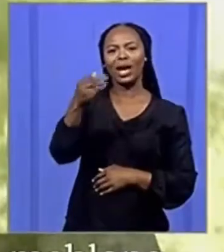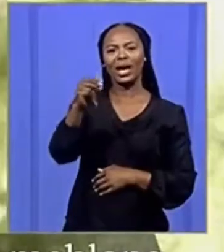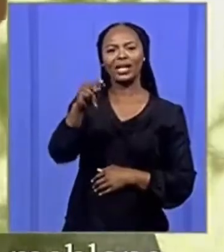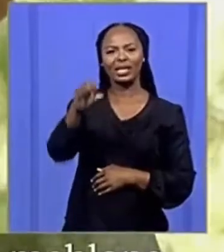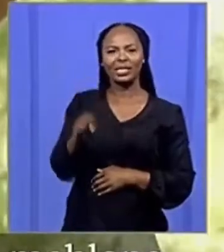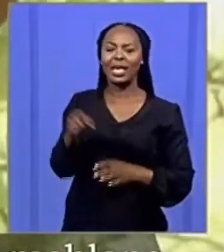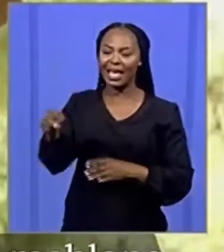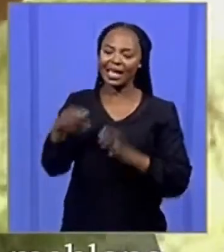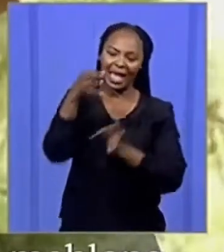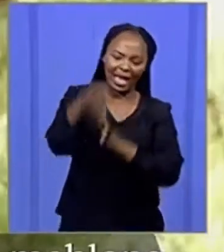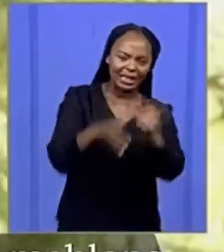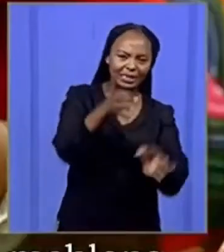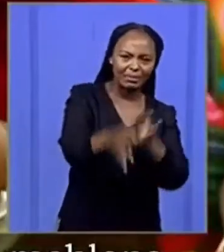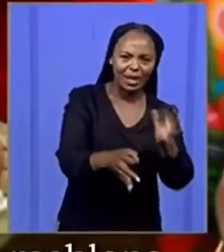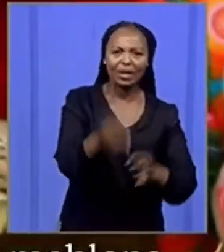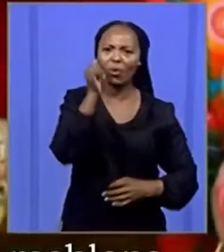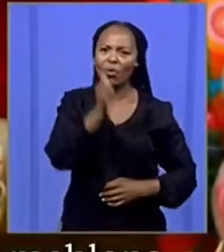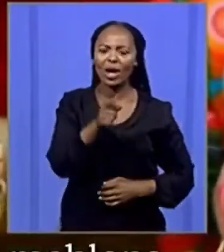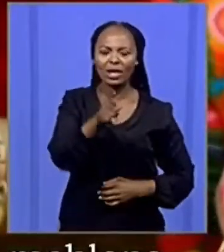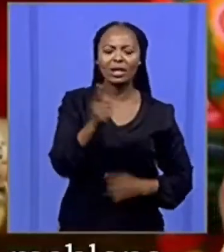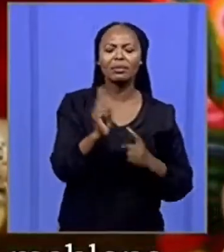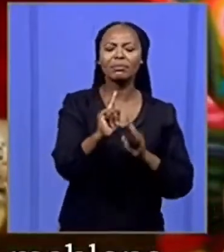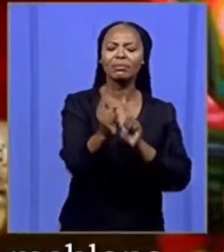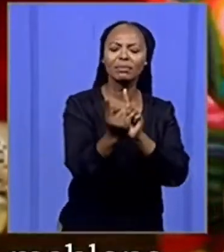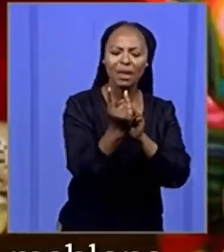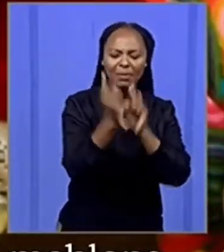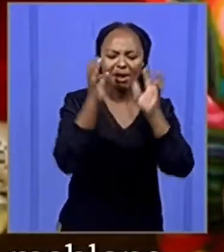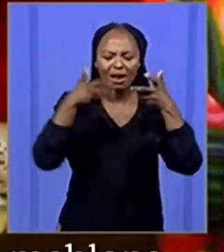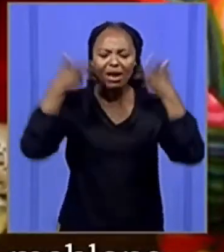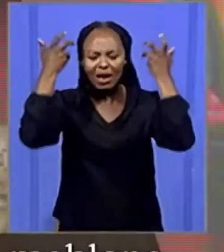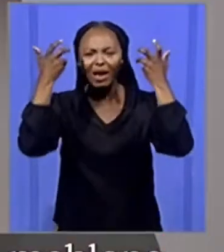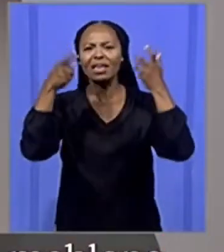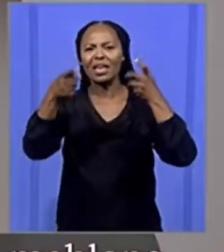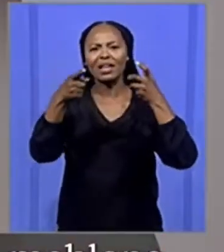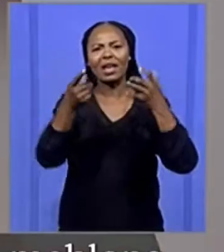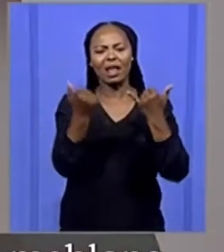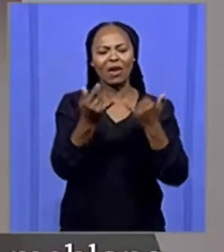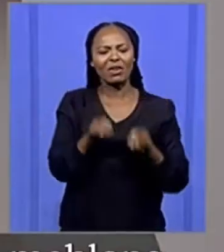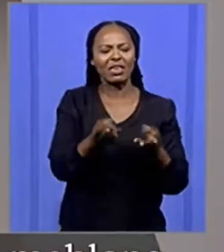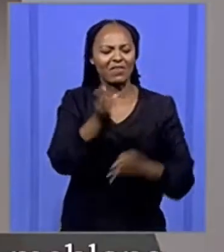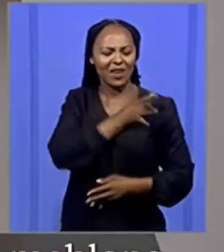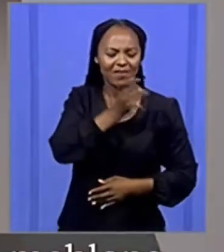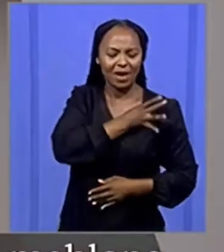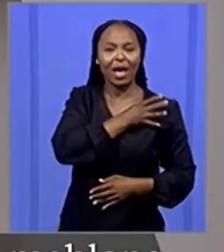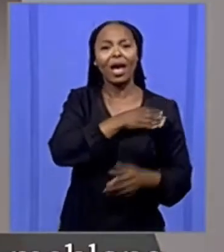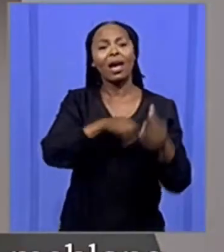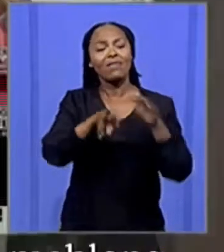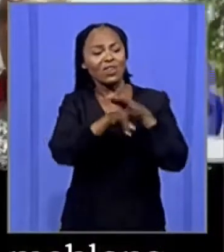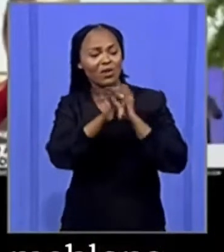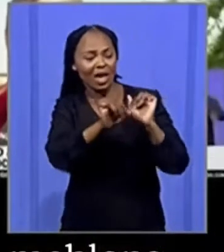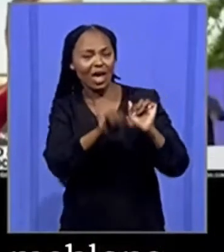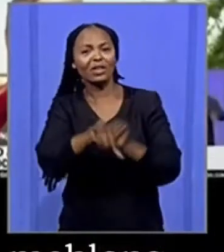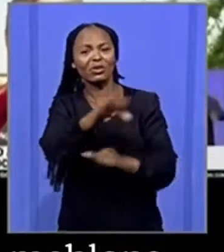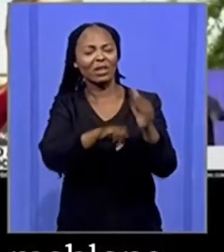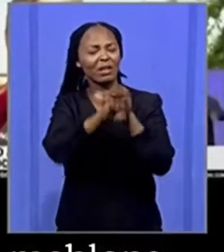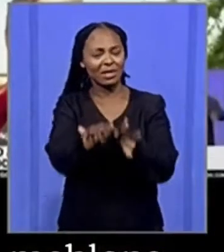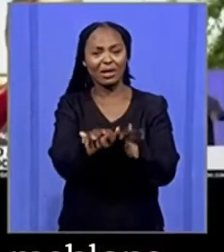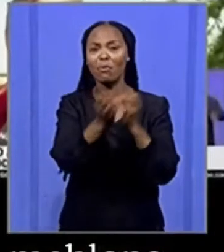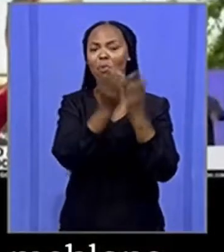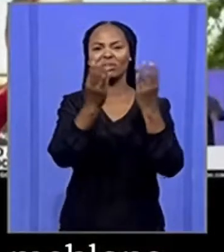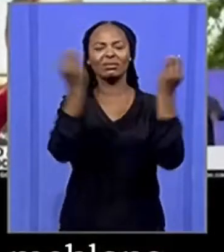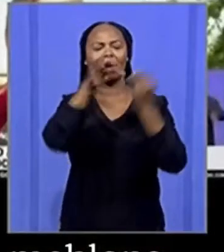hlalose gore o ile a tšhošetša tau yeo e bego e hlasetše ditonki. Video ya gagwe e ile ya kitima bjale ka mollo wa hlaga go dikgokagano